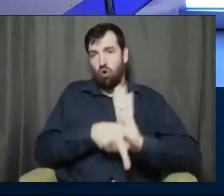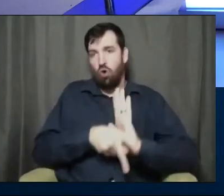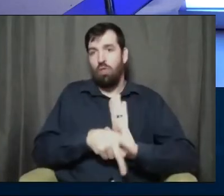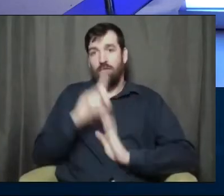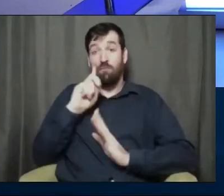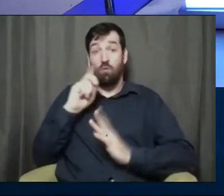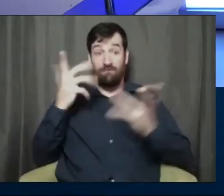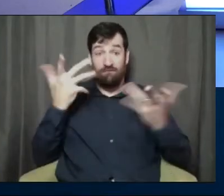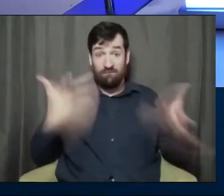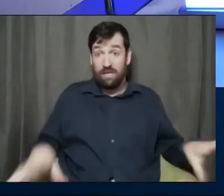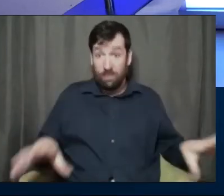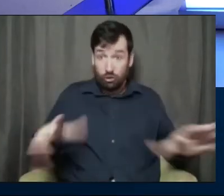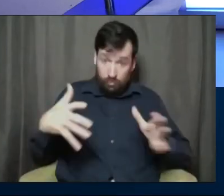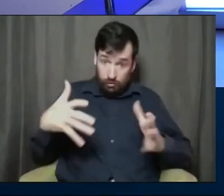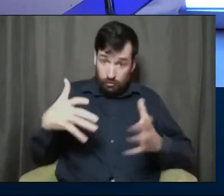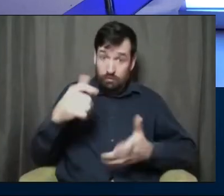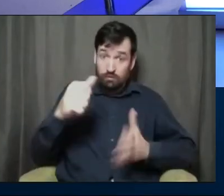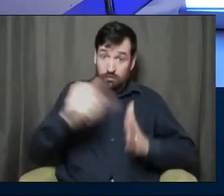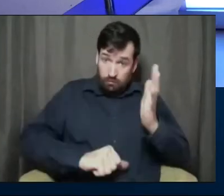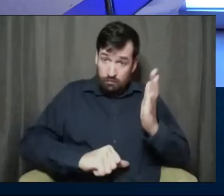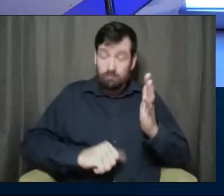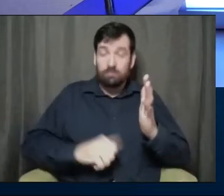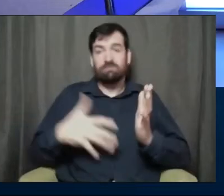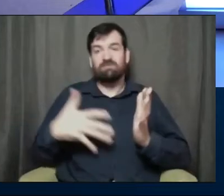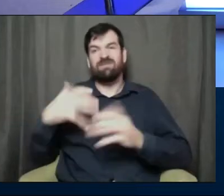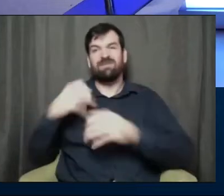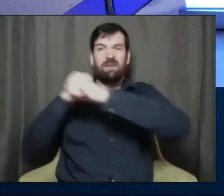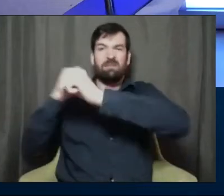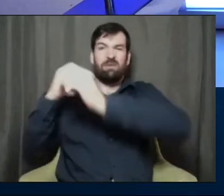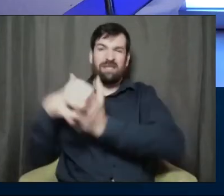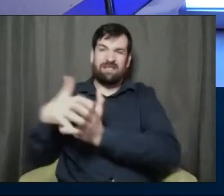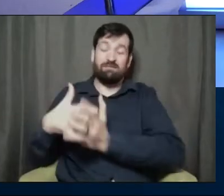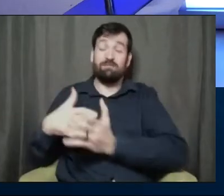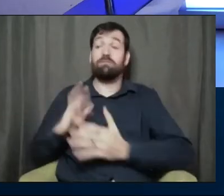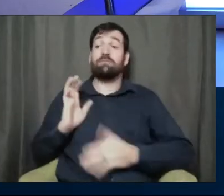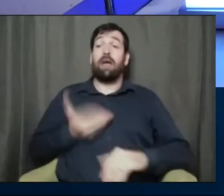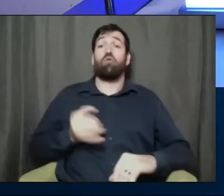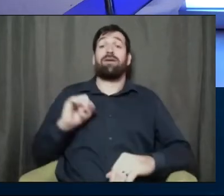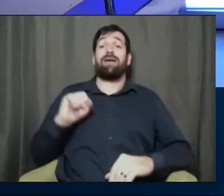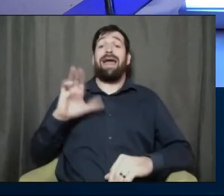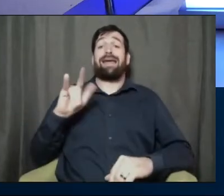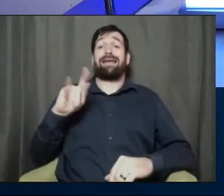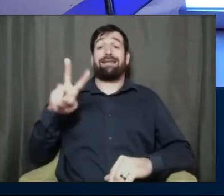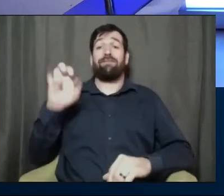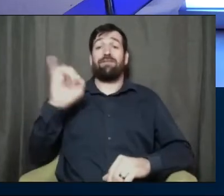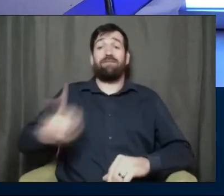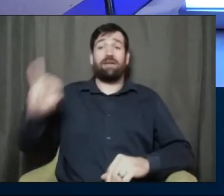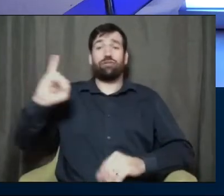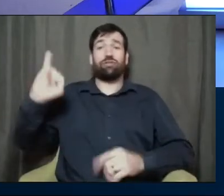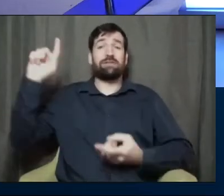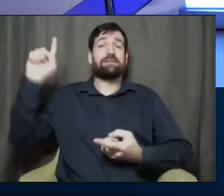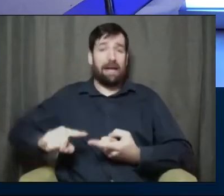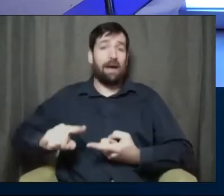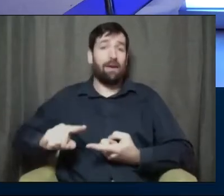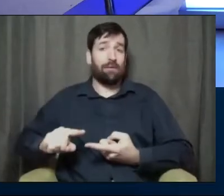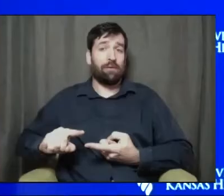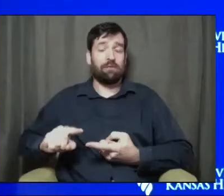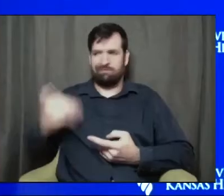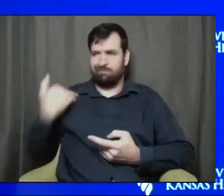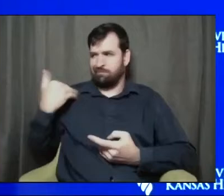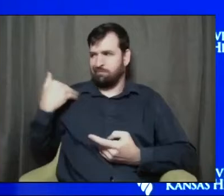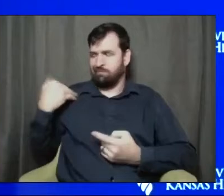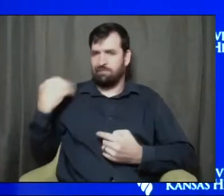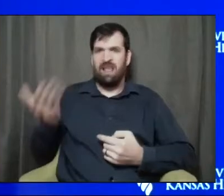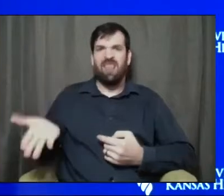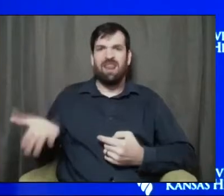immune suppressed. And again, our numbers are down for active infections, and so I got some information. The last time we had